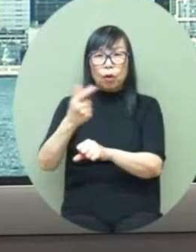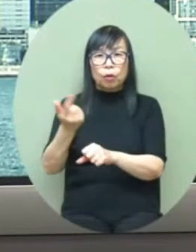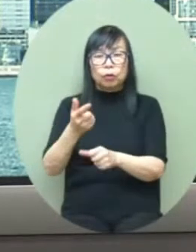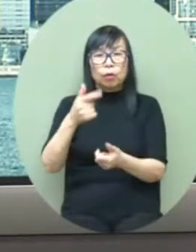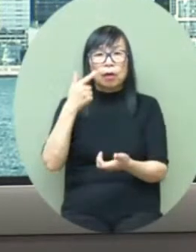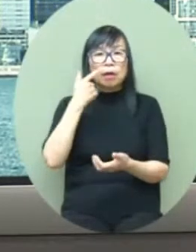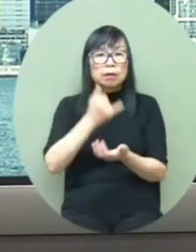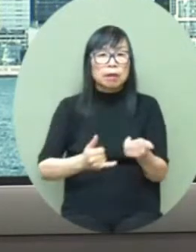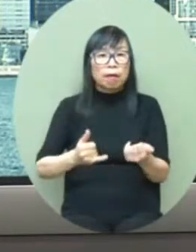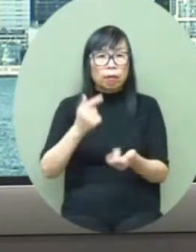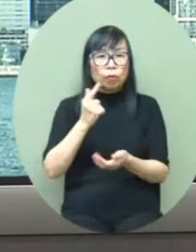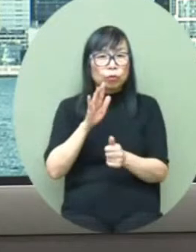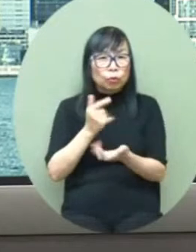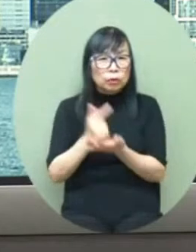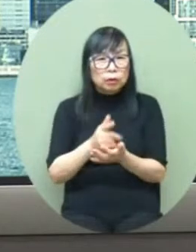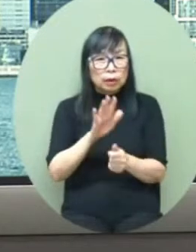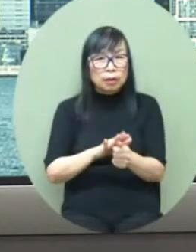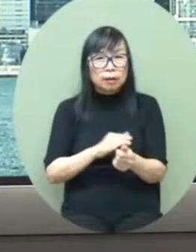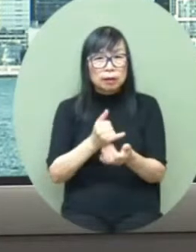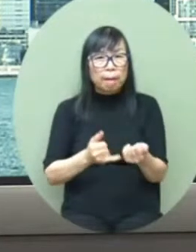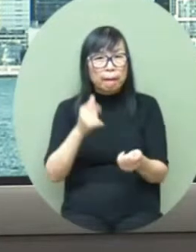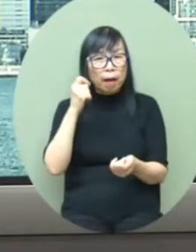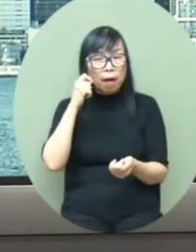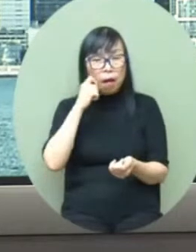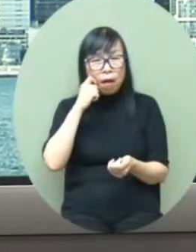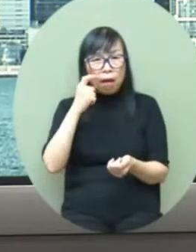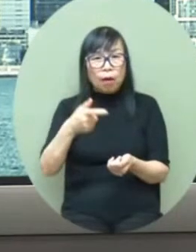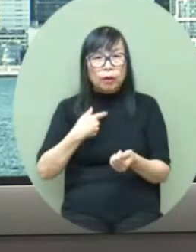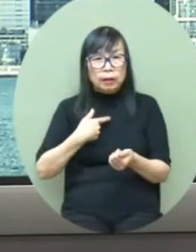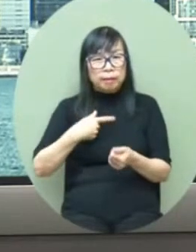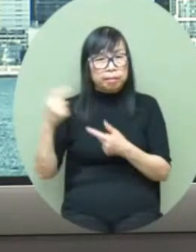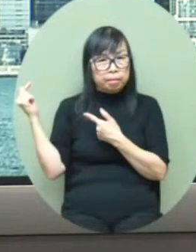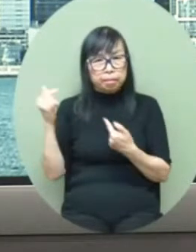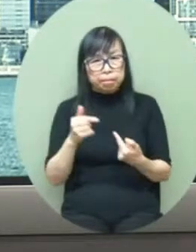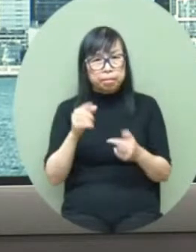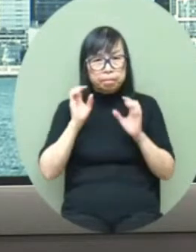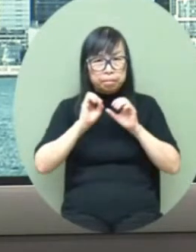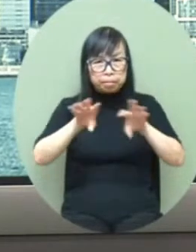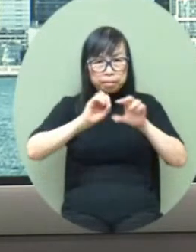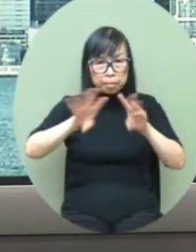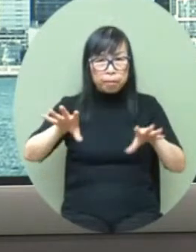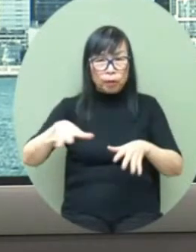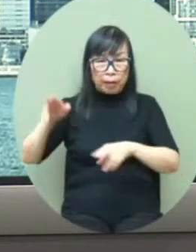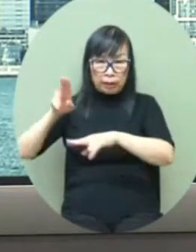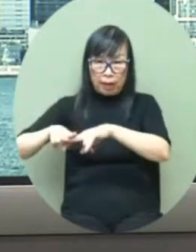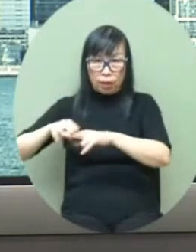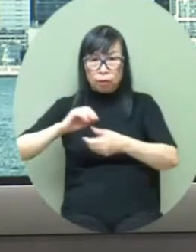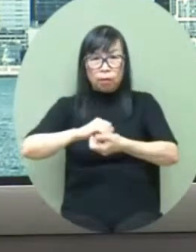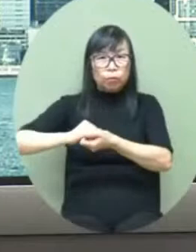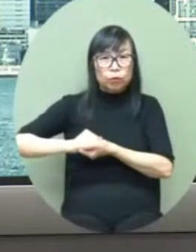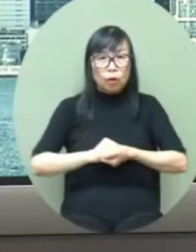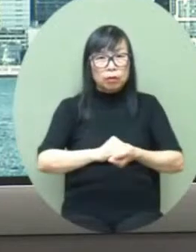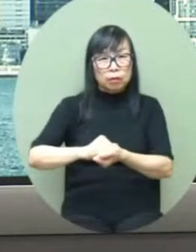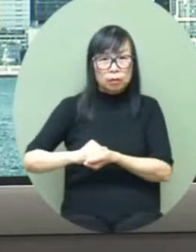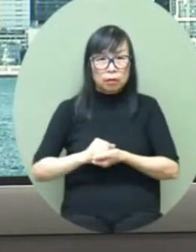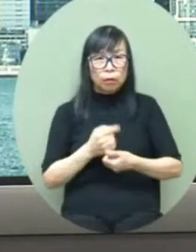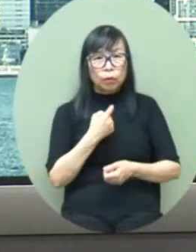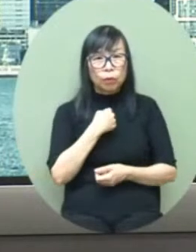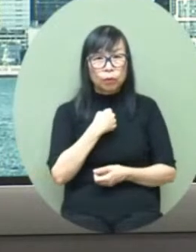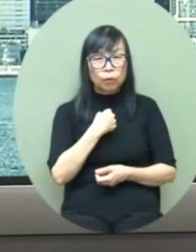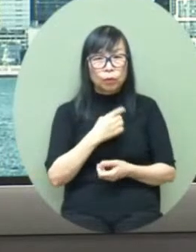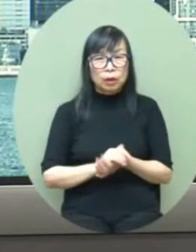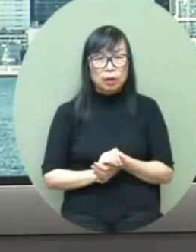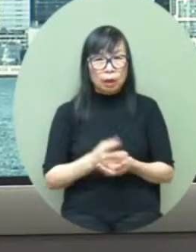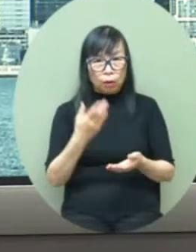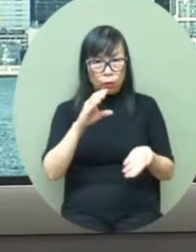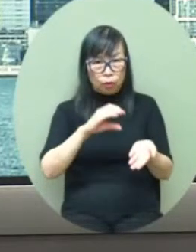And a lot of lives have been saved because of organ donation. So we'll continue with our work. At the same time,